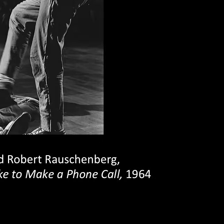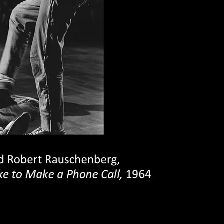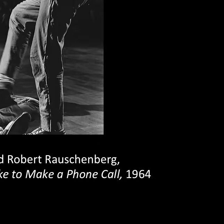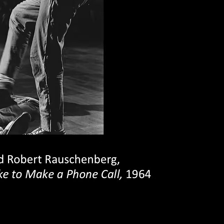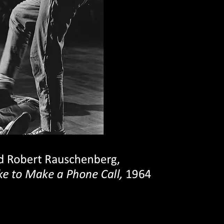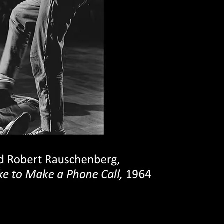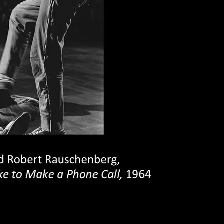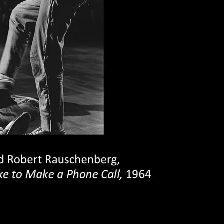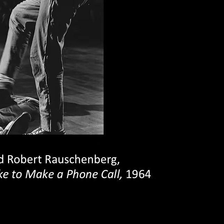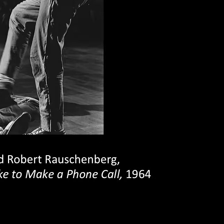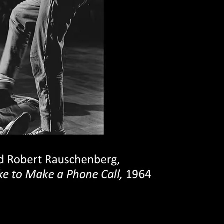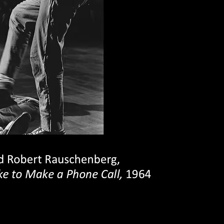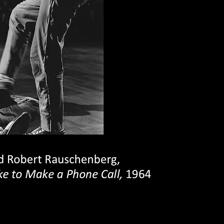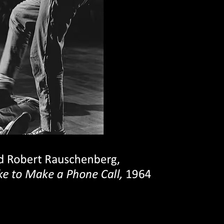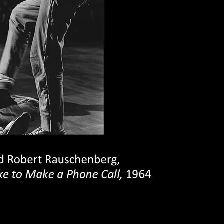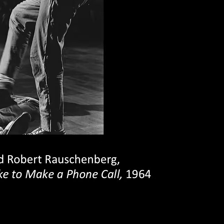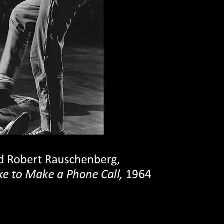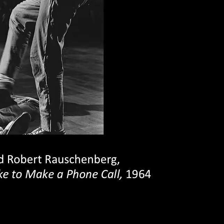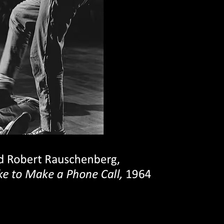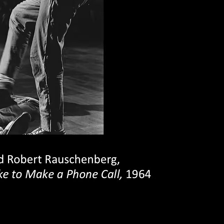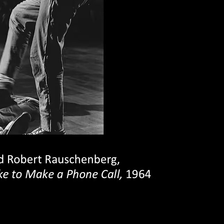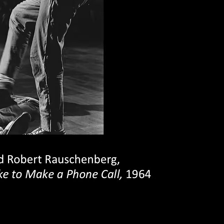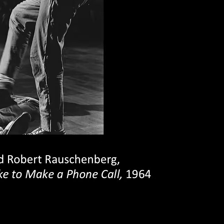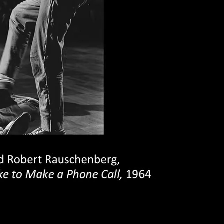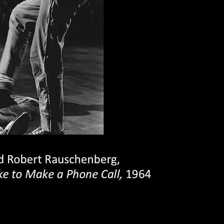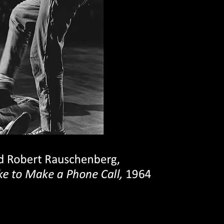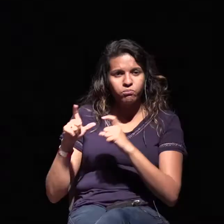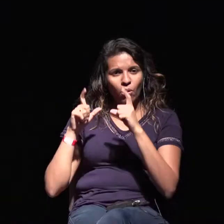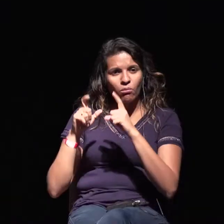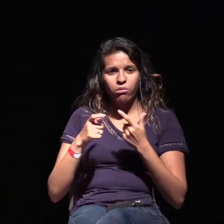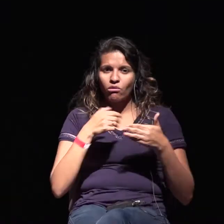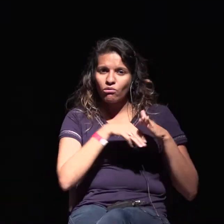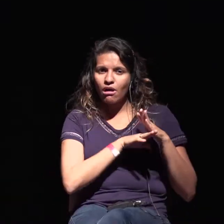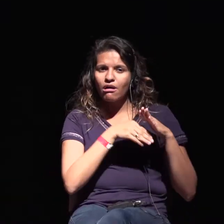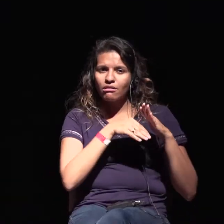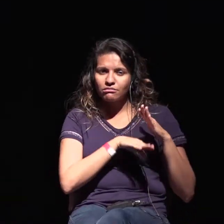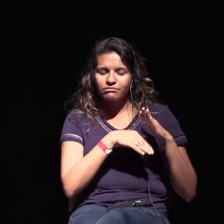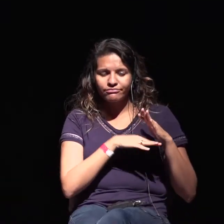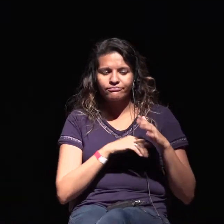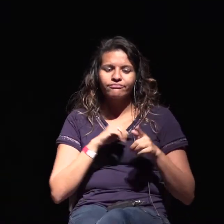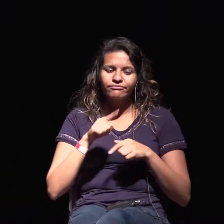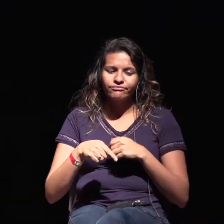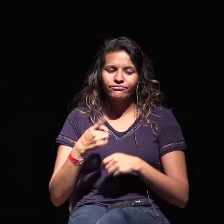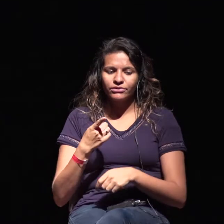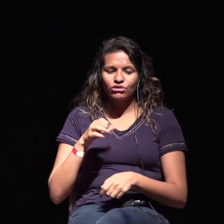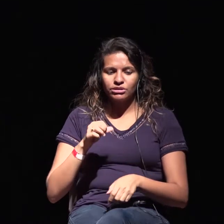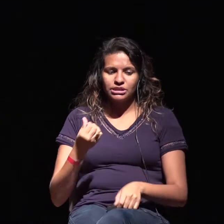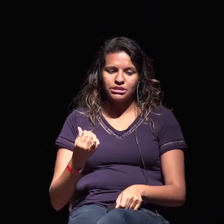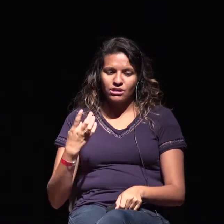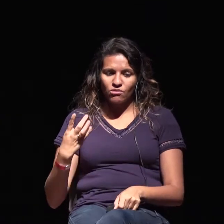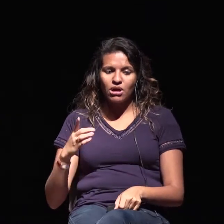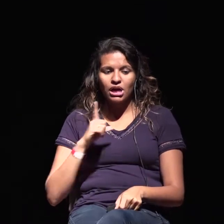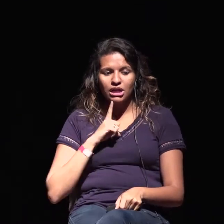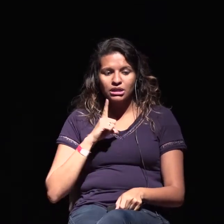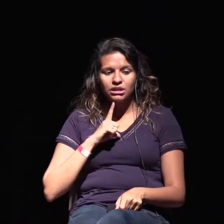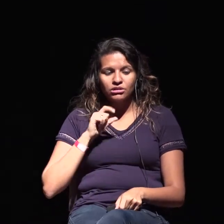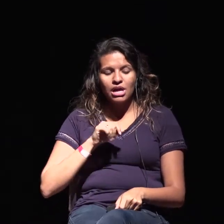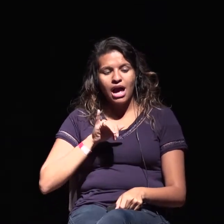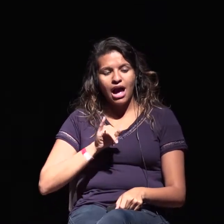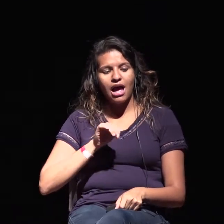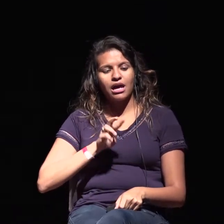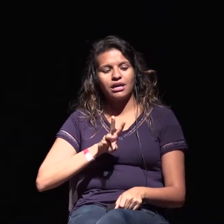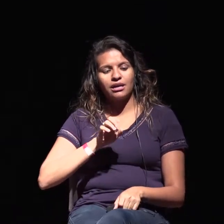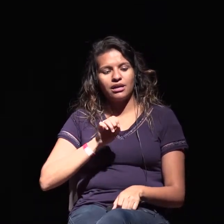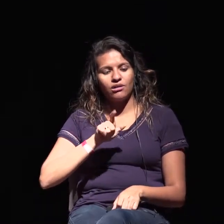his 1964 "I Would Like to Make a Phone Call," a collage of men variously jumping, kicking, tumbling, and colliding,